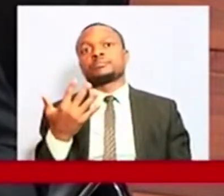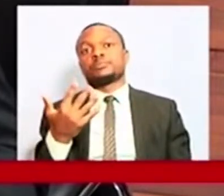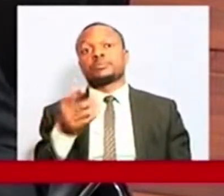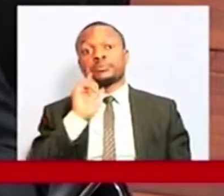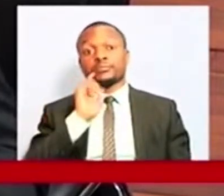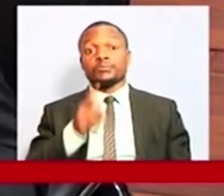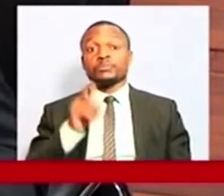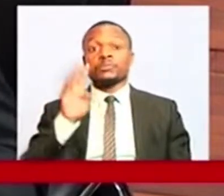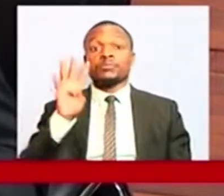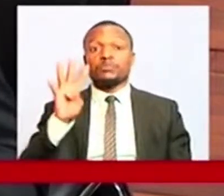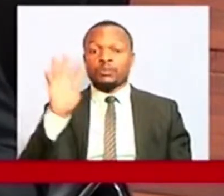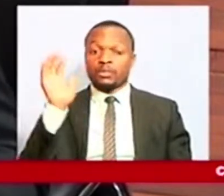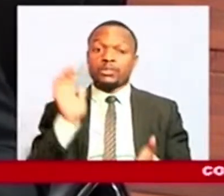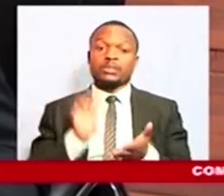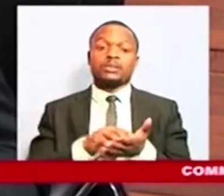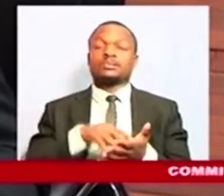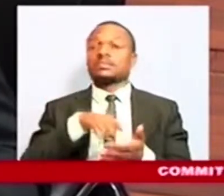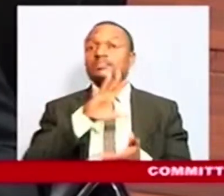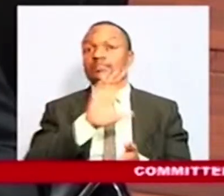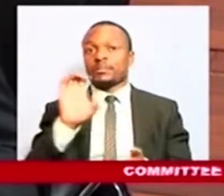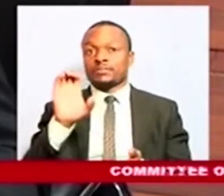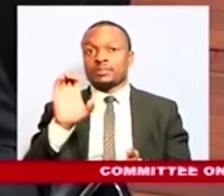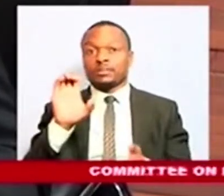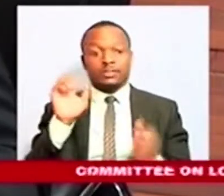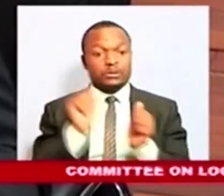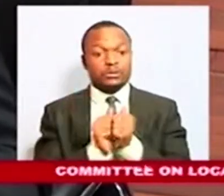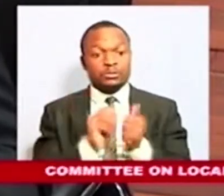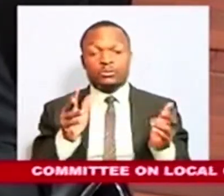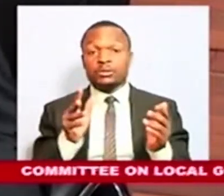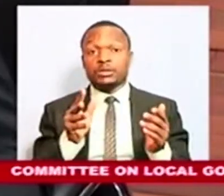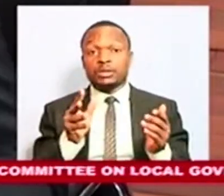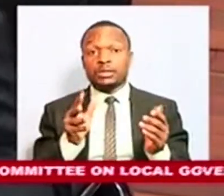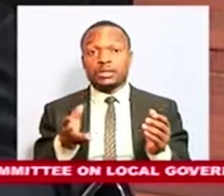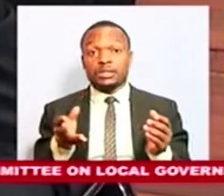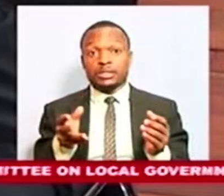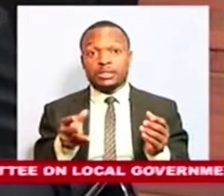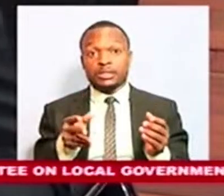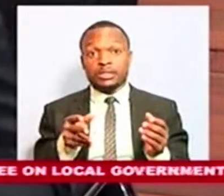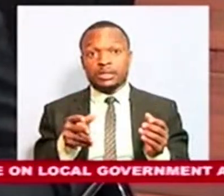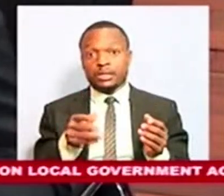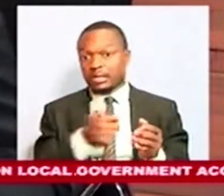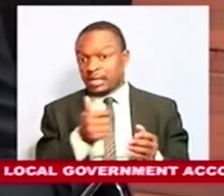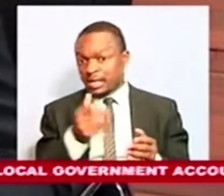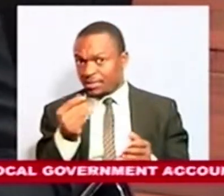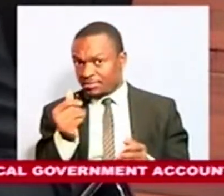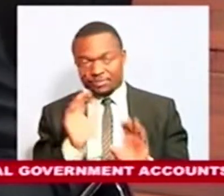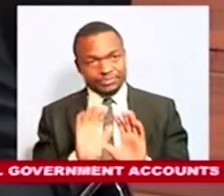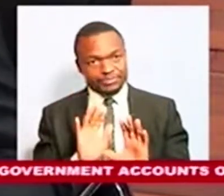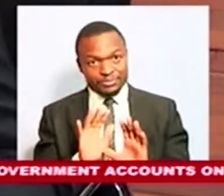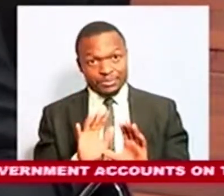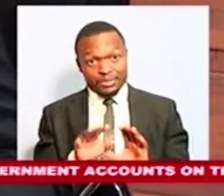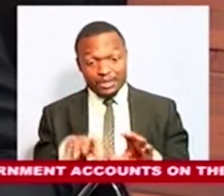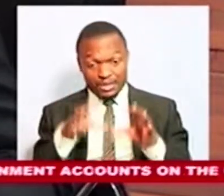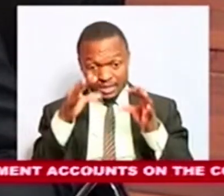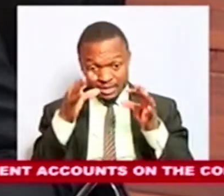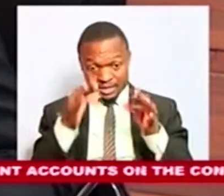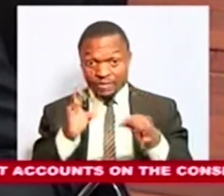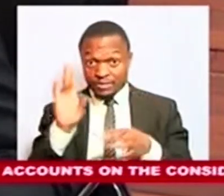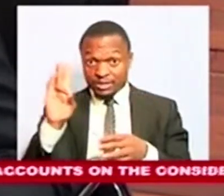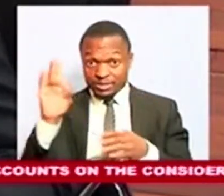to be 45 without any way. And if it's 7